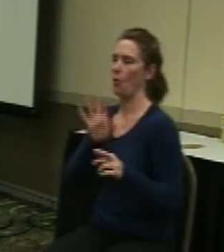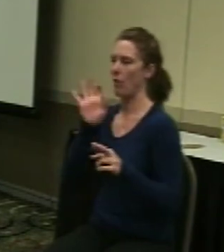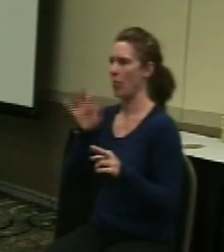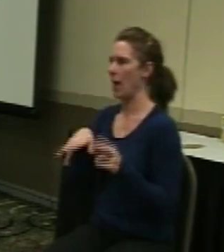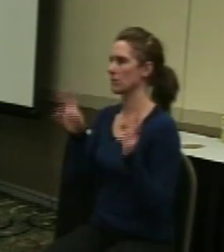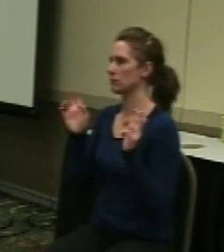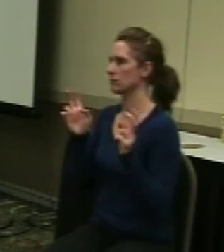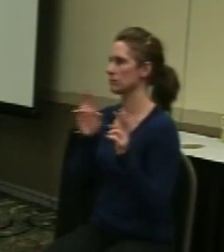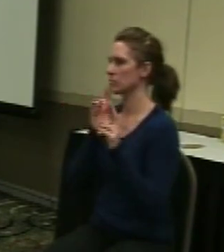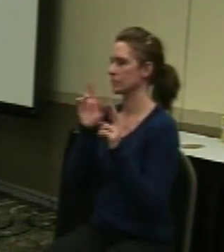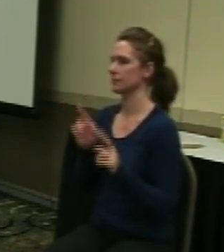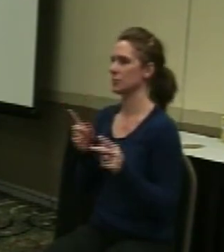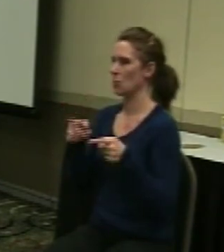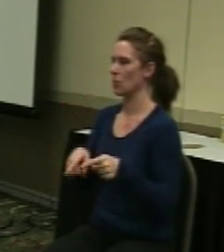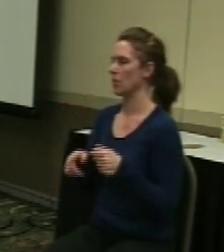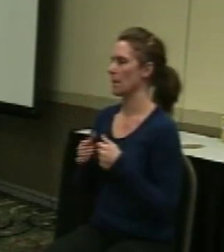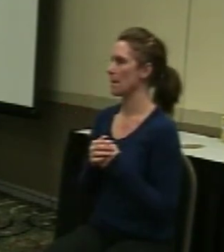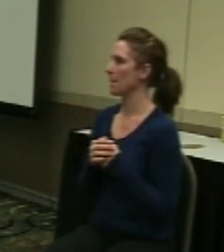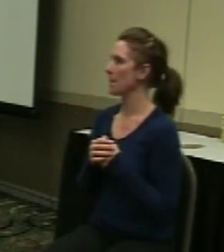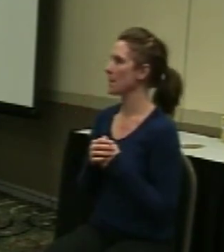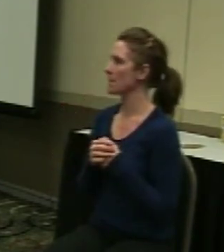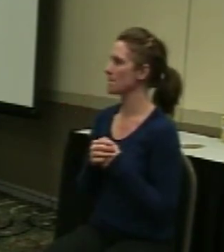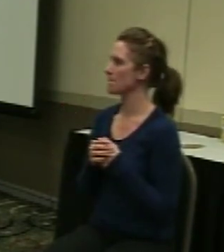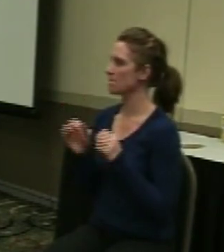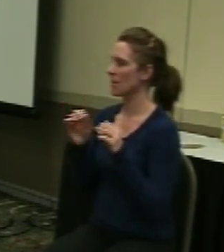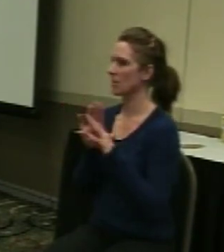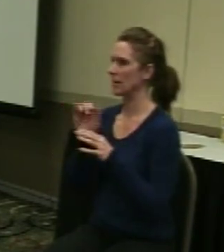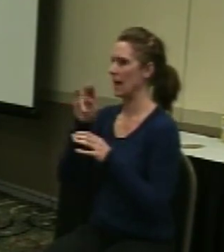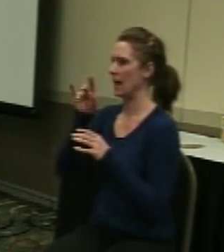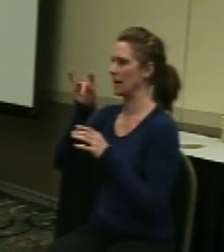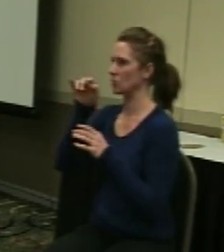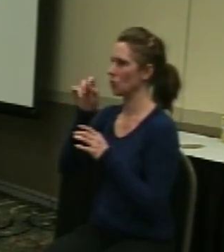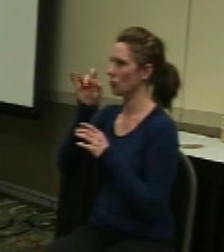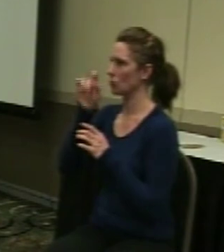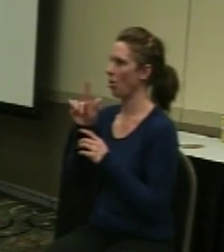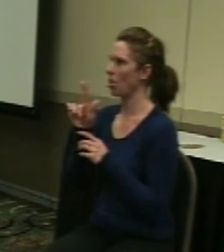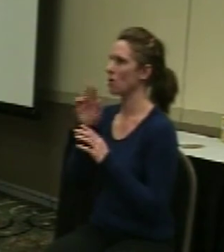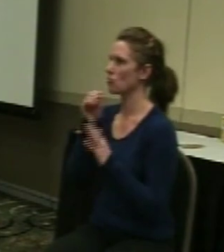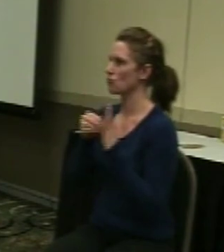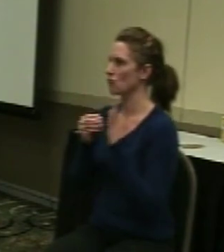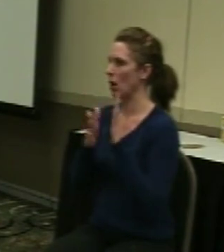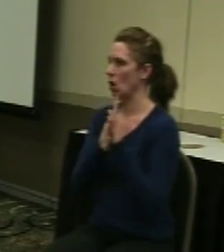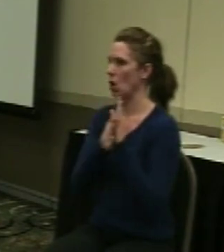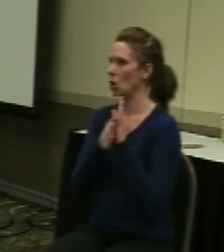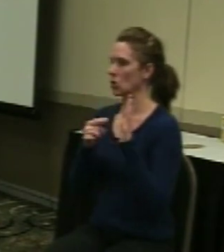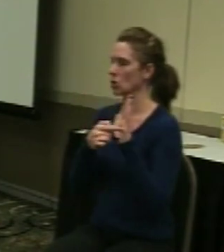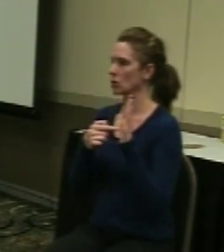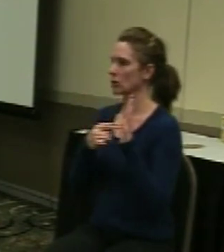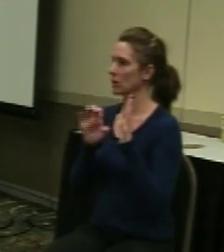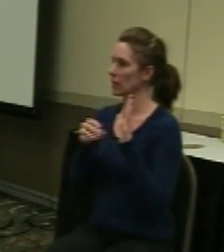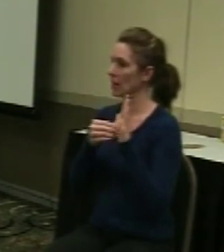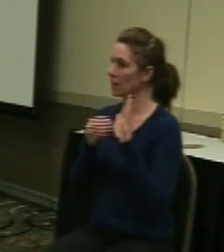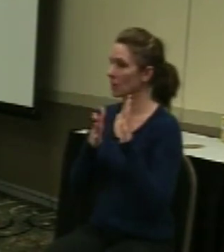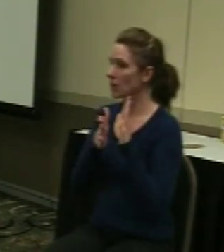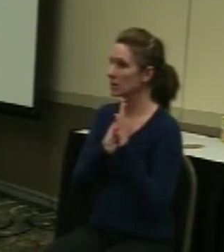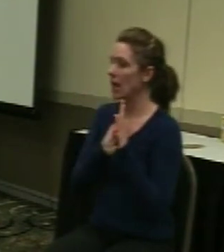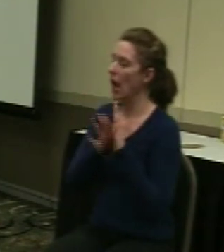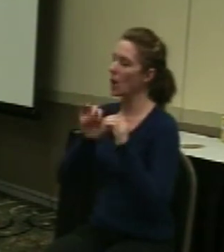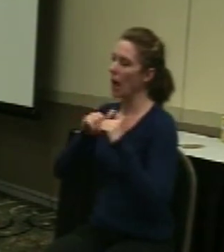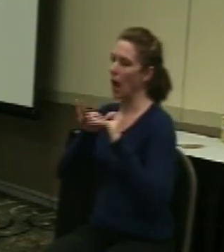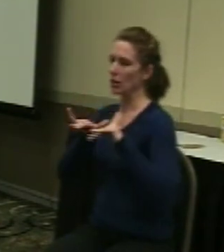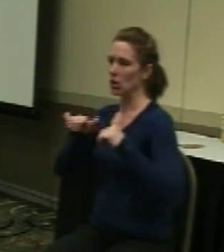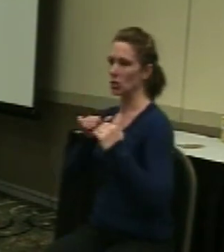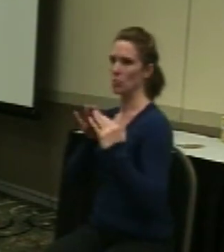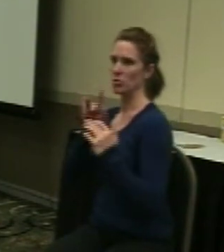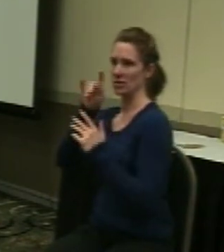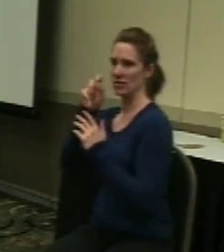often make incident reports? They're obviously anecdotal records. But you can make an anecdotal record of a child's approach to a task, or,